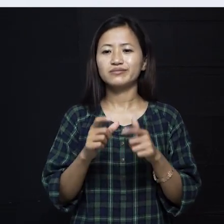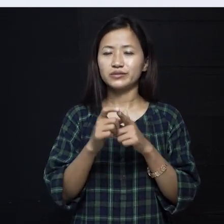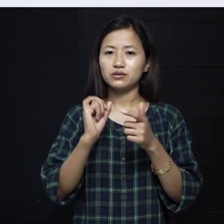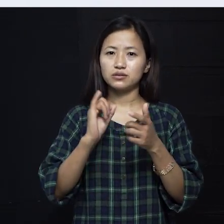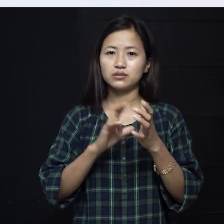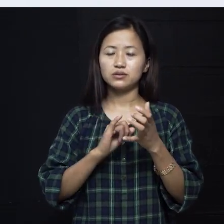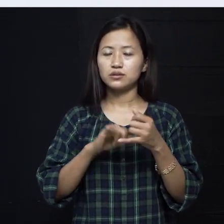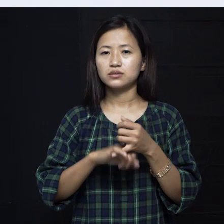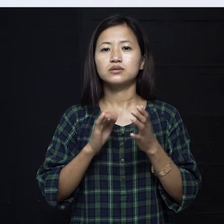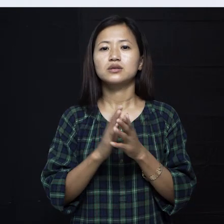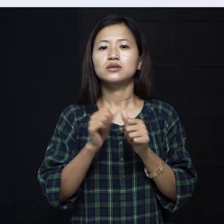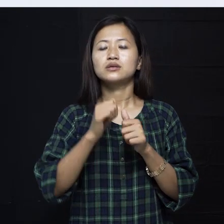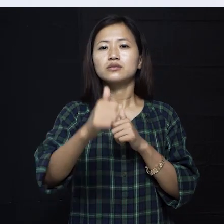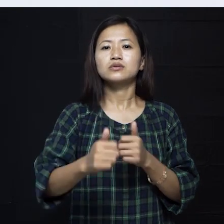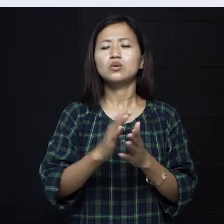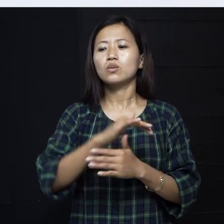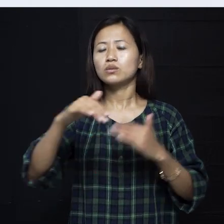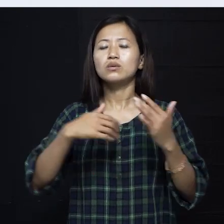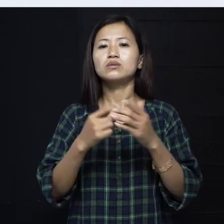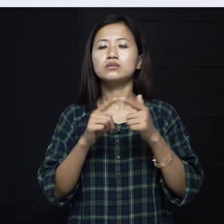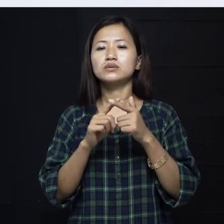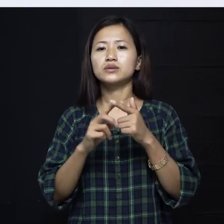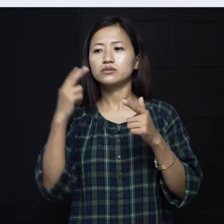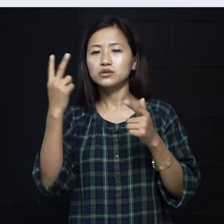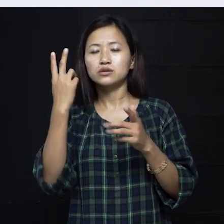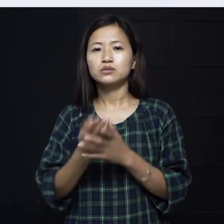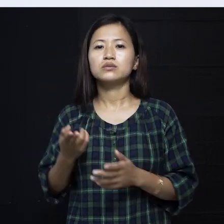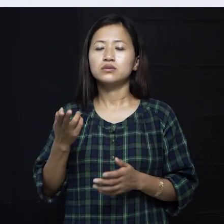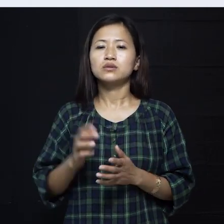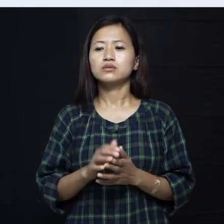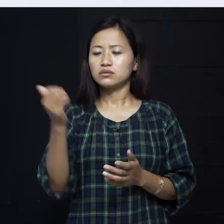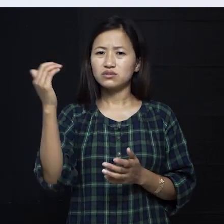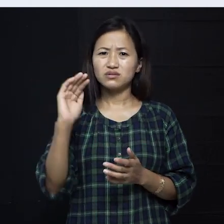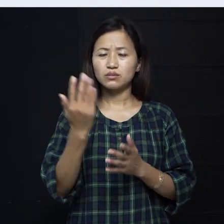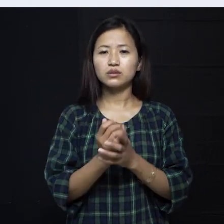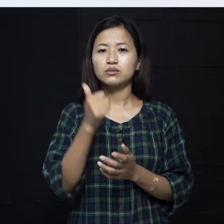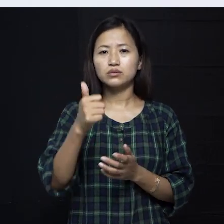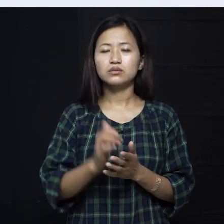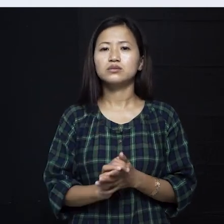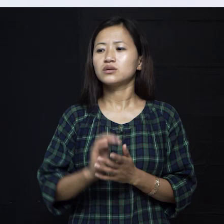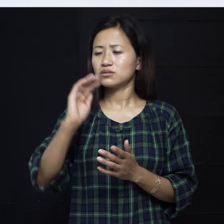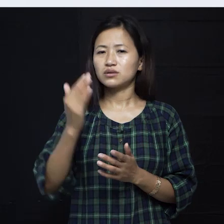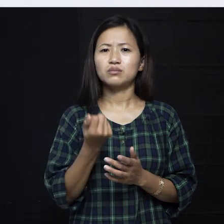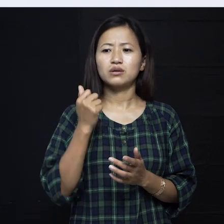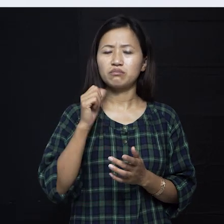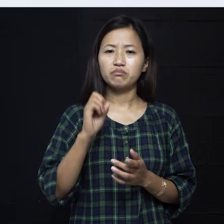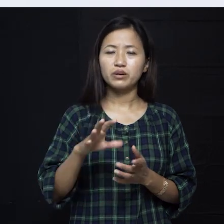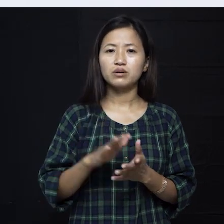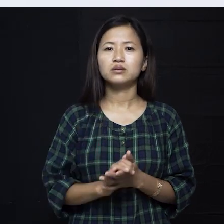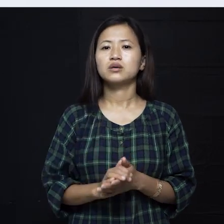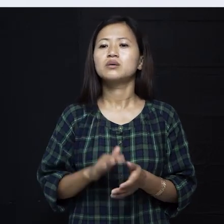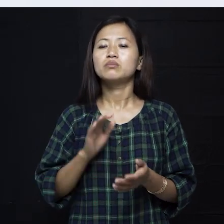disadvantages of all the transportation, isn't it? Some are good for the people, some are not that good, and the reason will be because